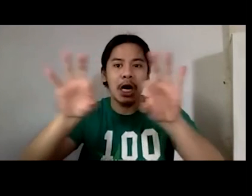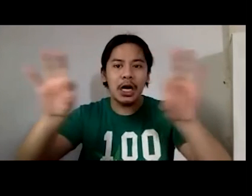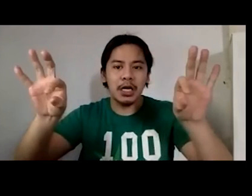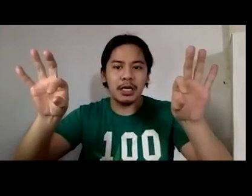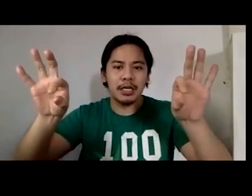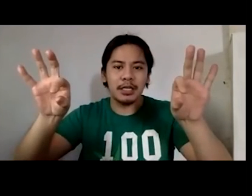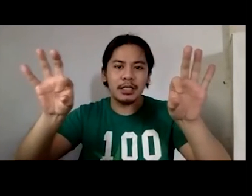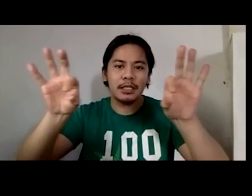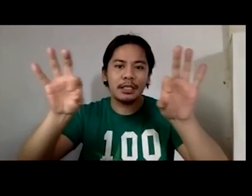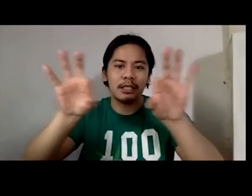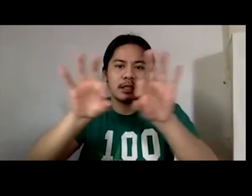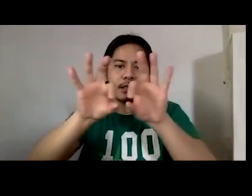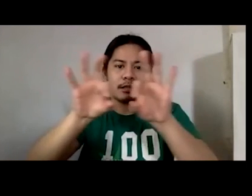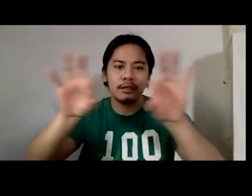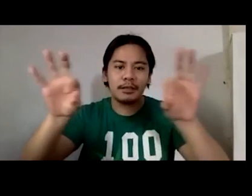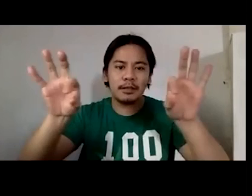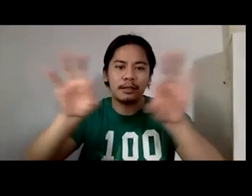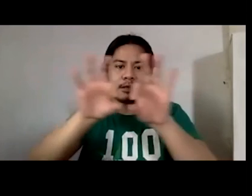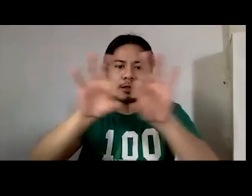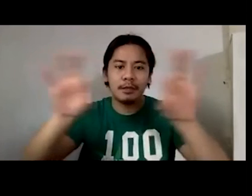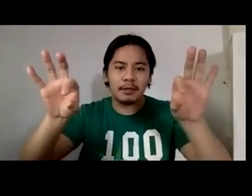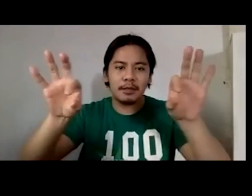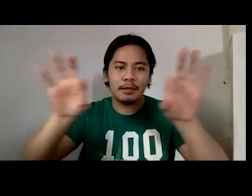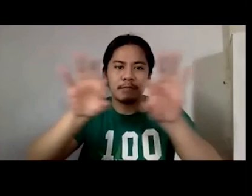the pen is in between your fingers.